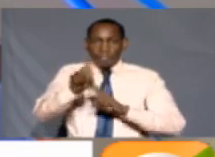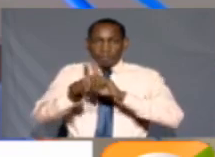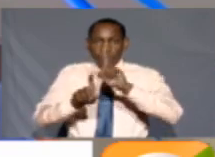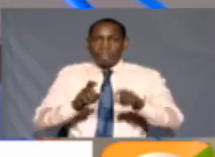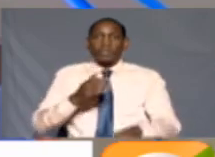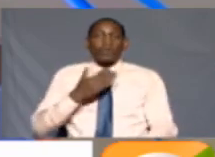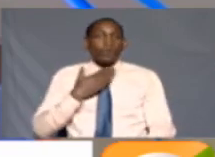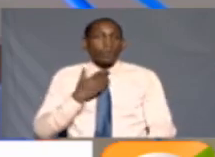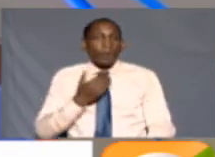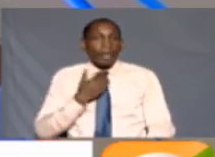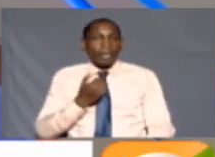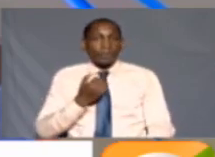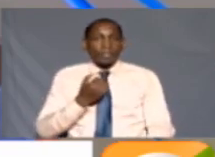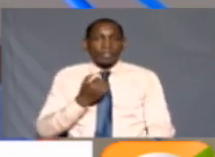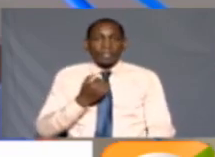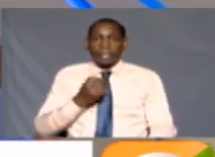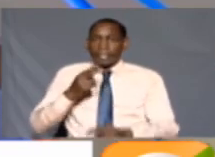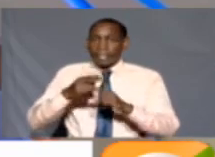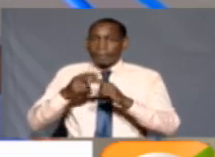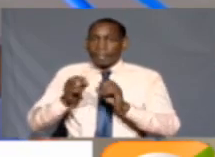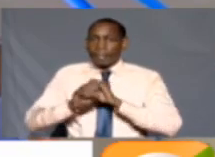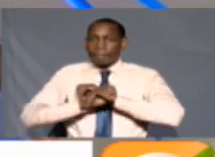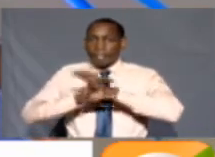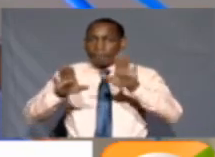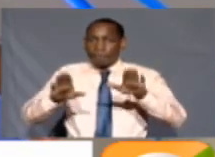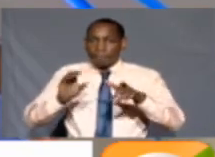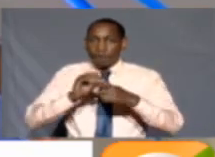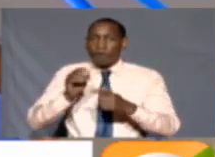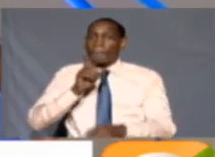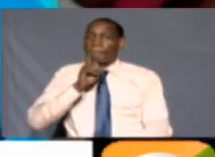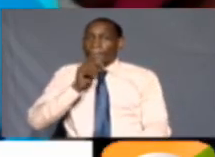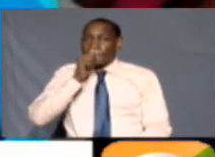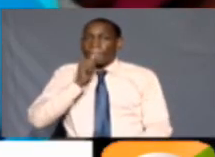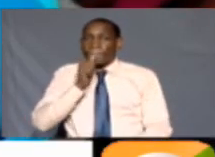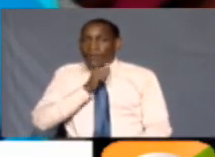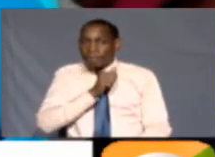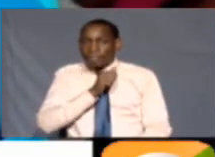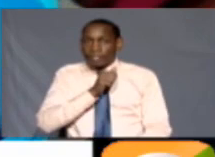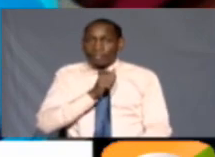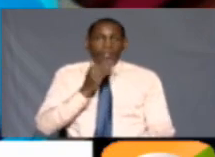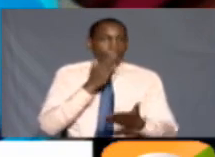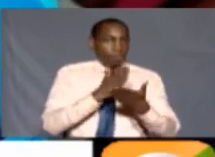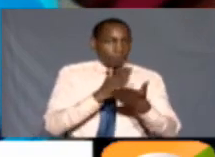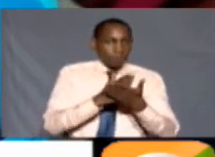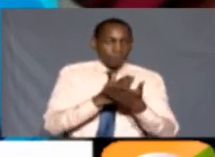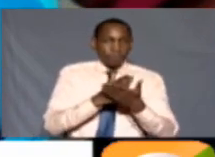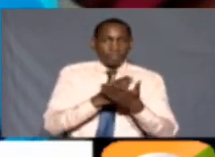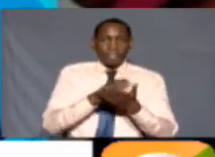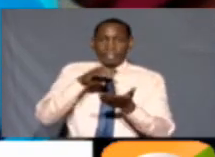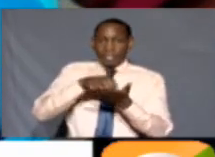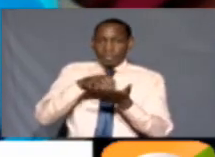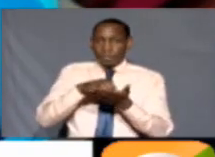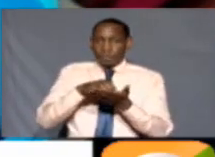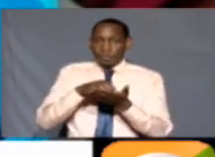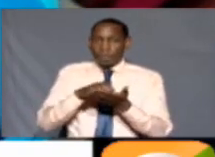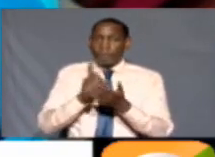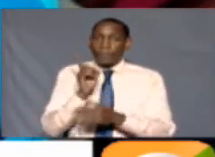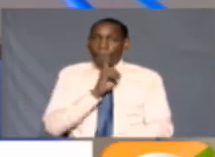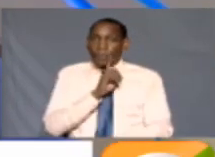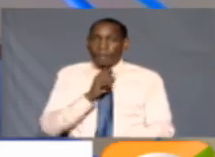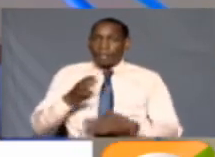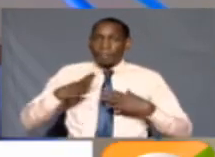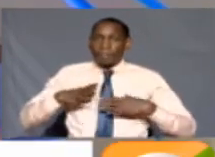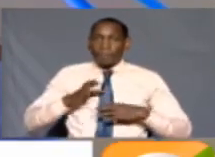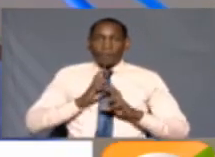want to remain anonymous, or you want us to disclose who you are? So it is really a very dicey situation. We end up with